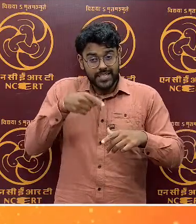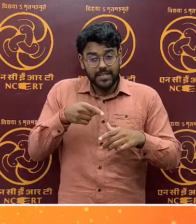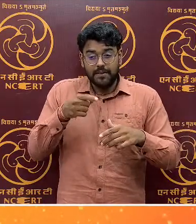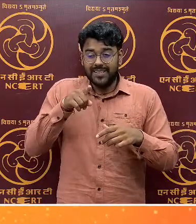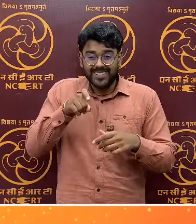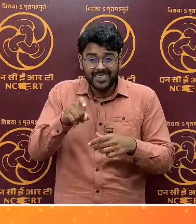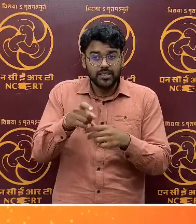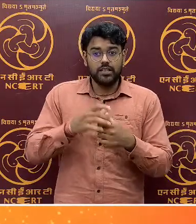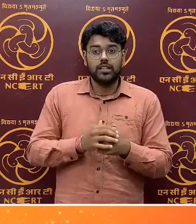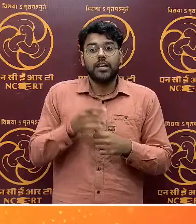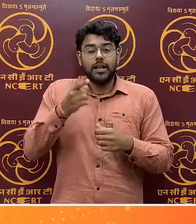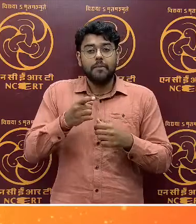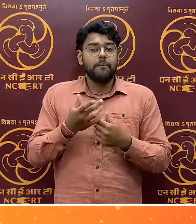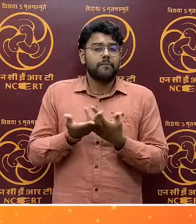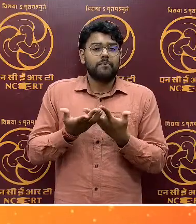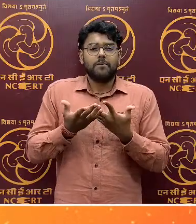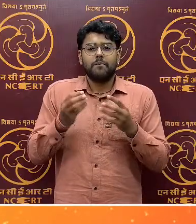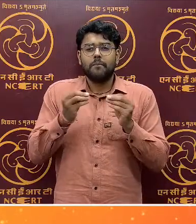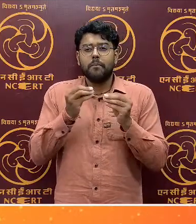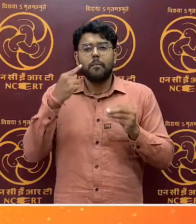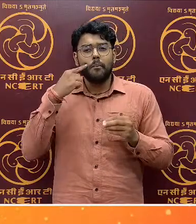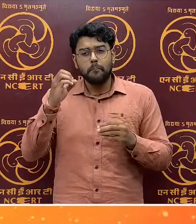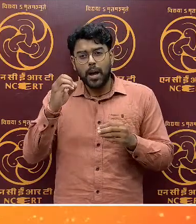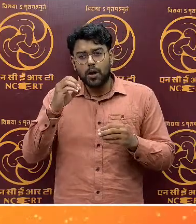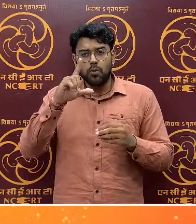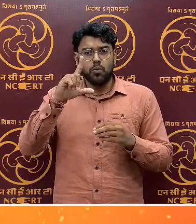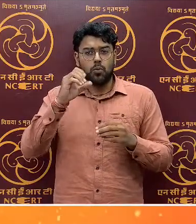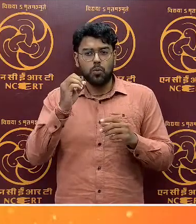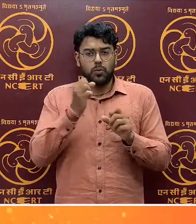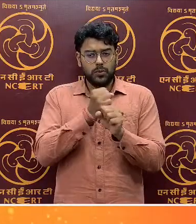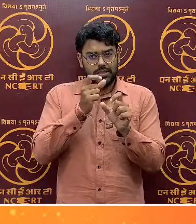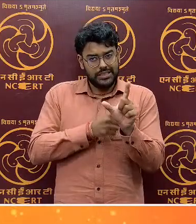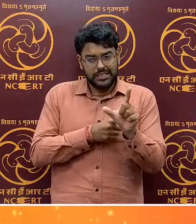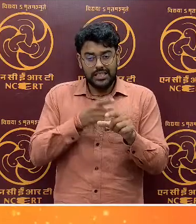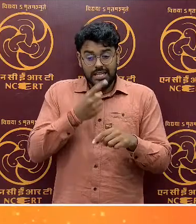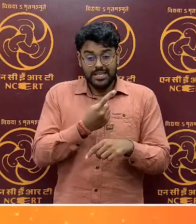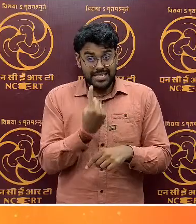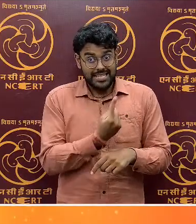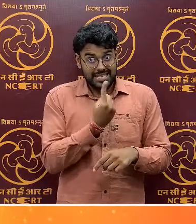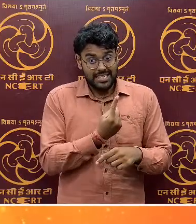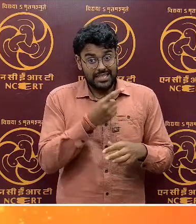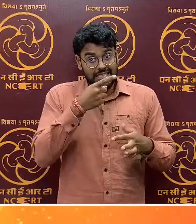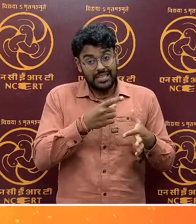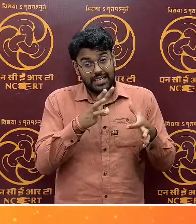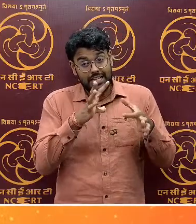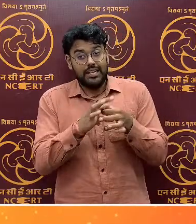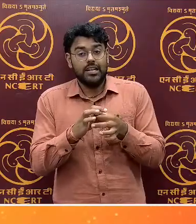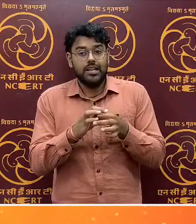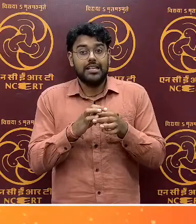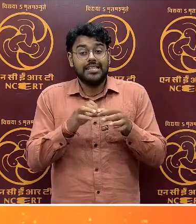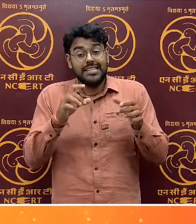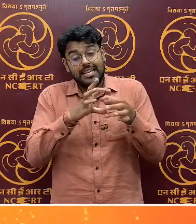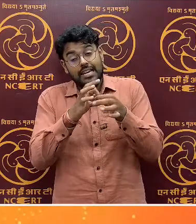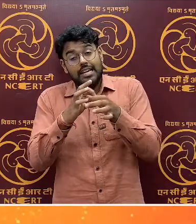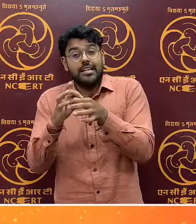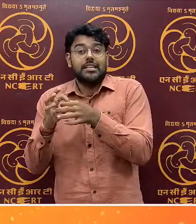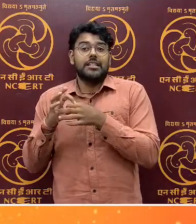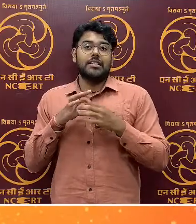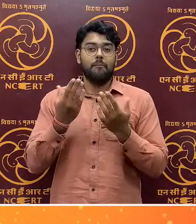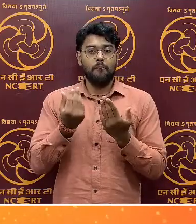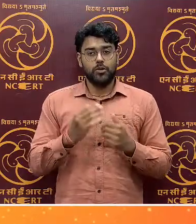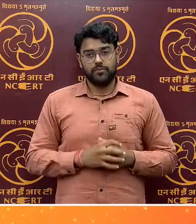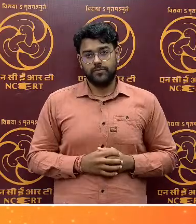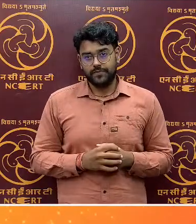So it's a biological process that create new individuals, ensuring the continuation of their